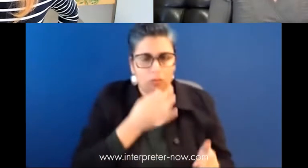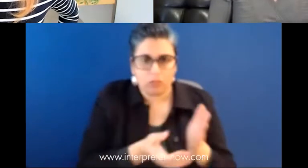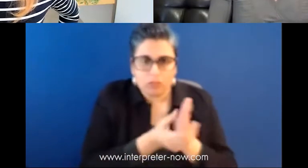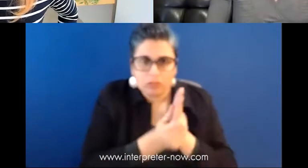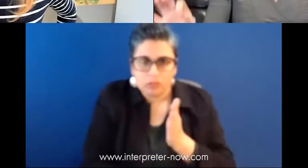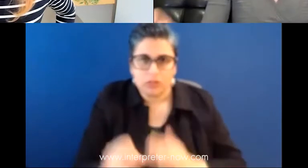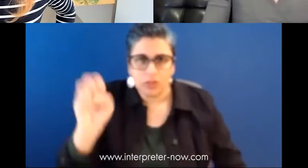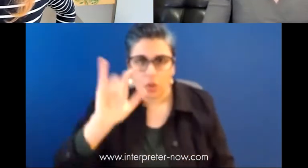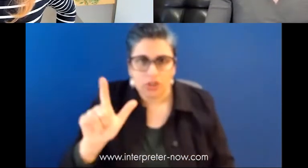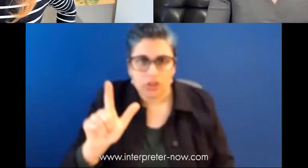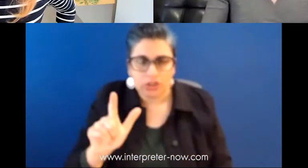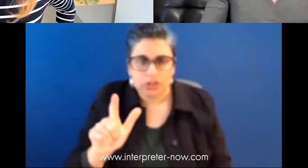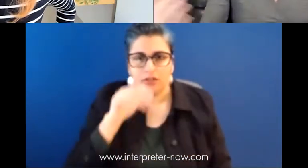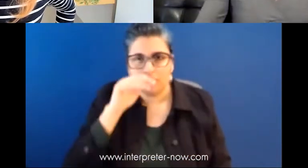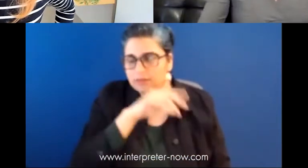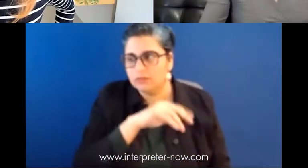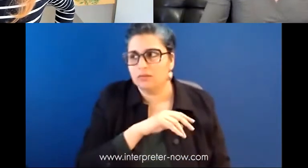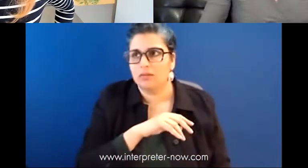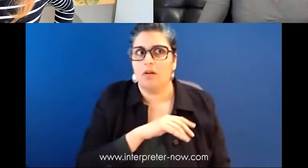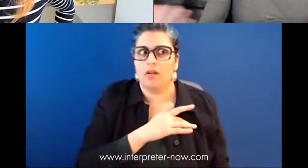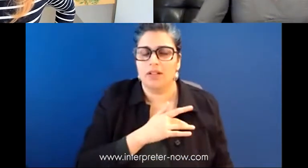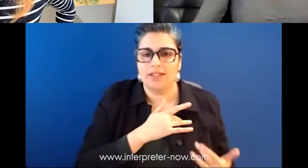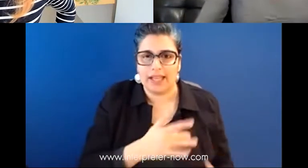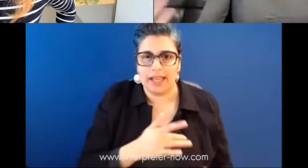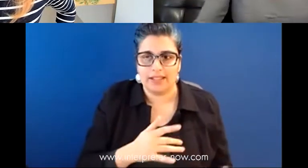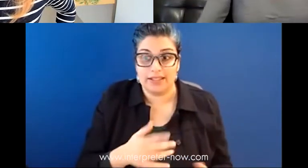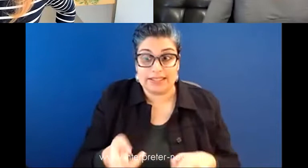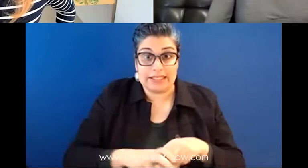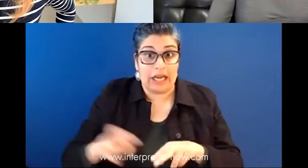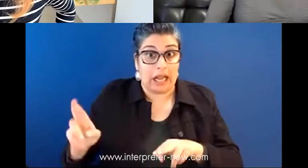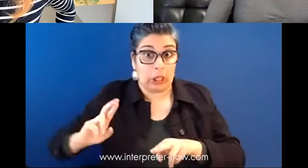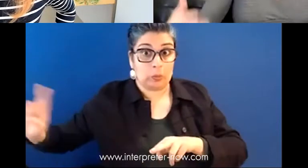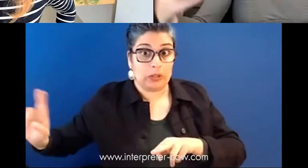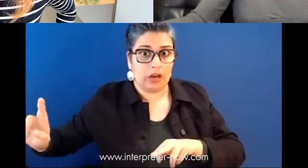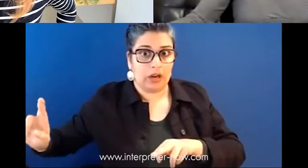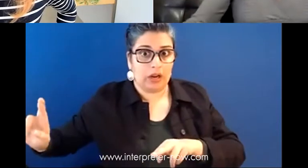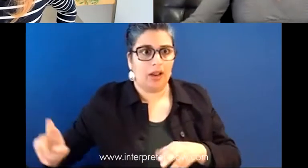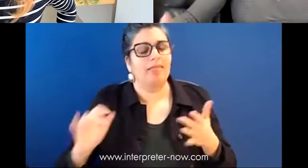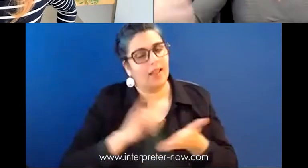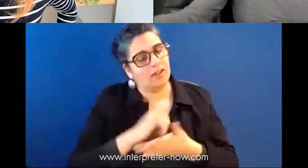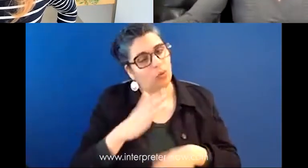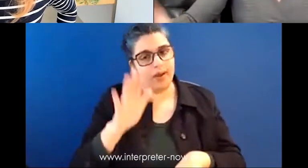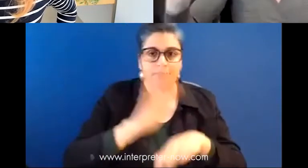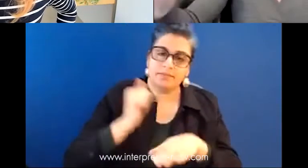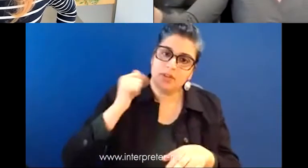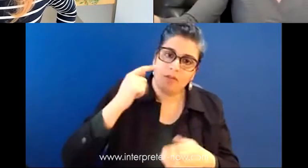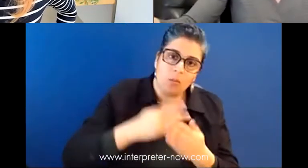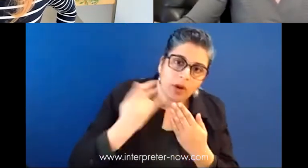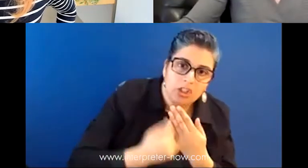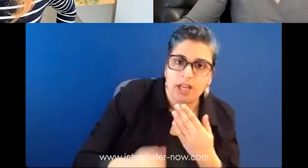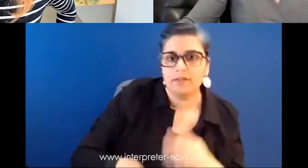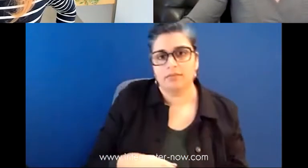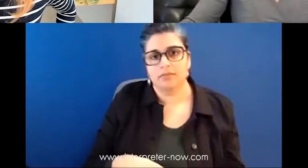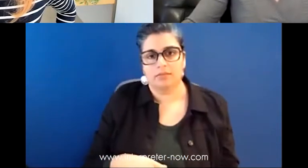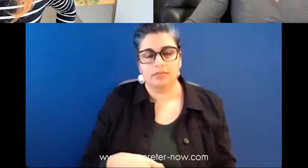result, they are slightly more likely to get called on for projects and just for them to get